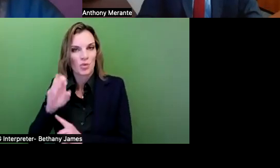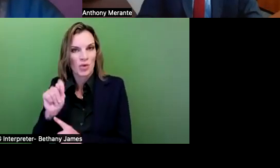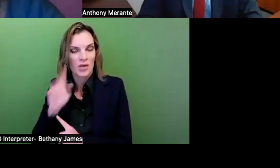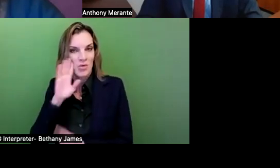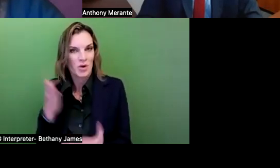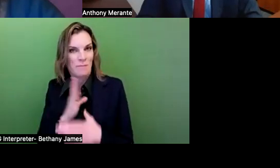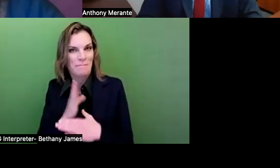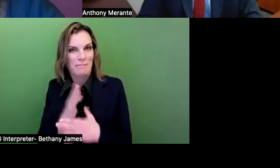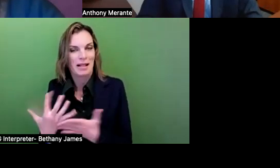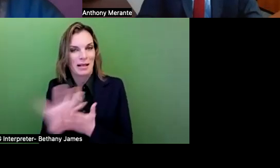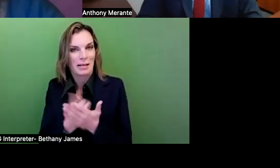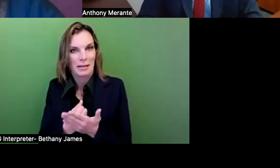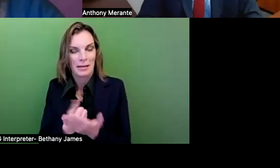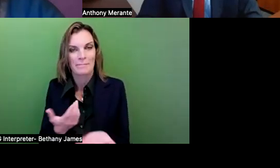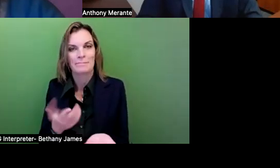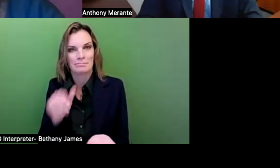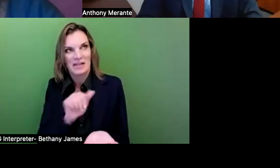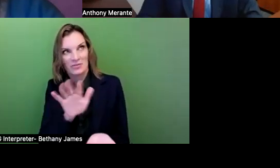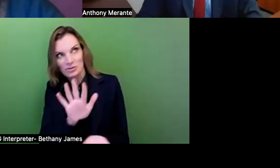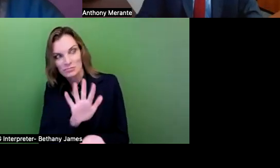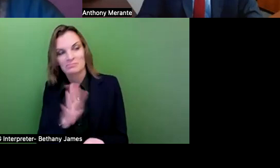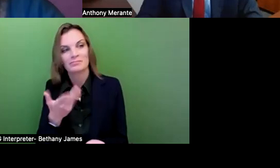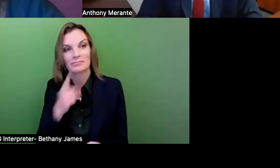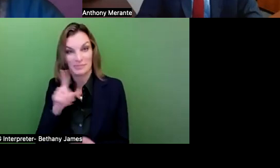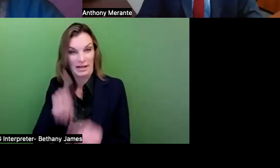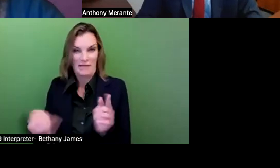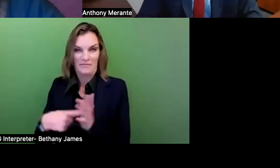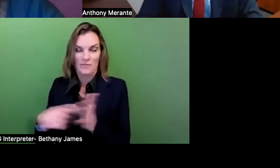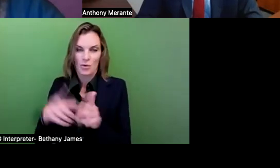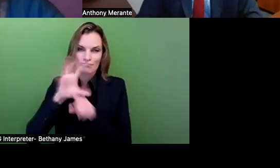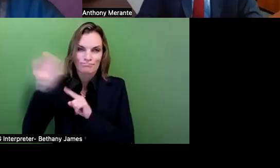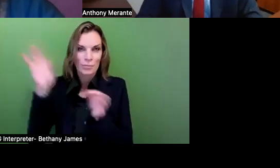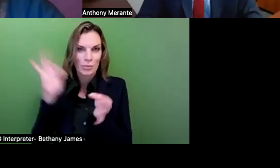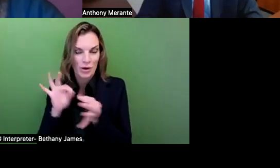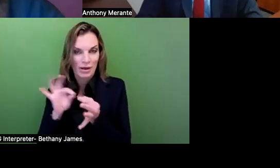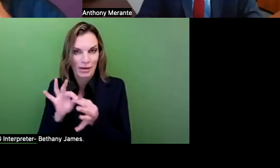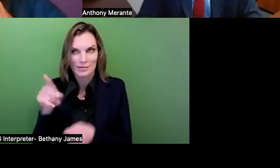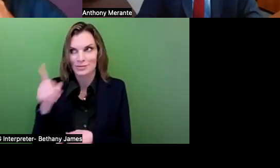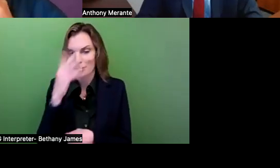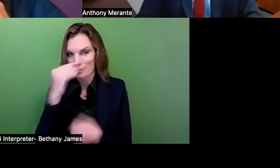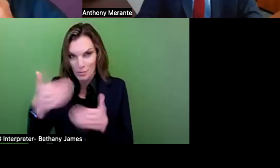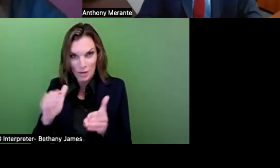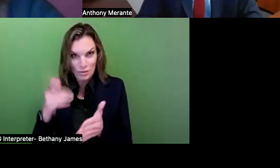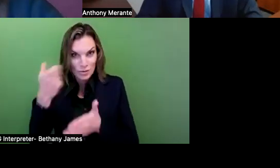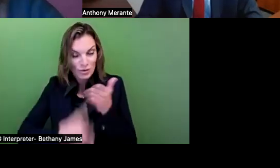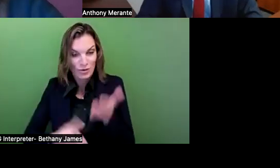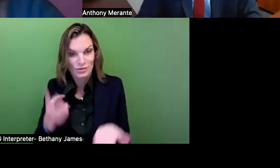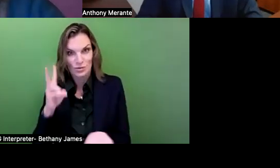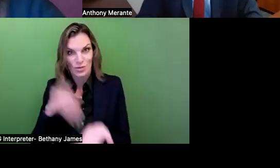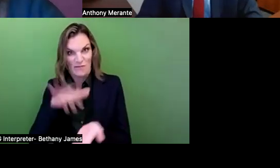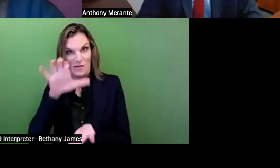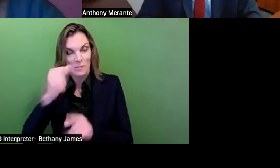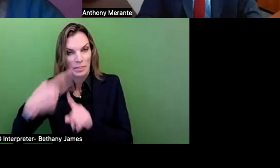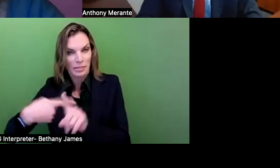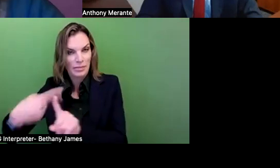whatever the number comes out to be, nobody can afford it. Again, if you put aside a building, a one-bedroom apartment can cost you $2,500. Okay, is